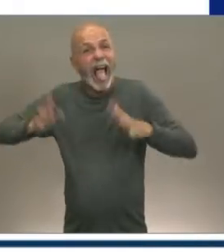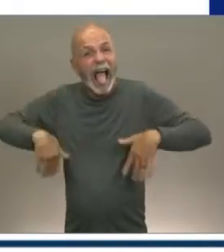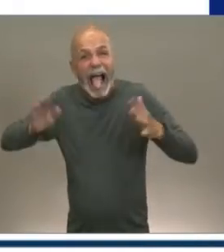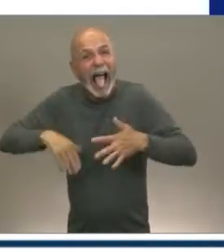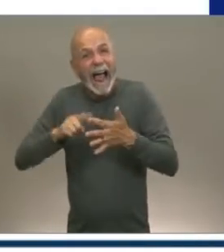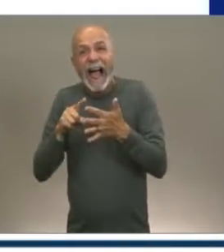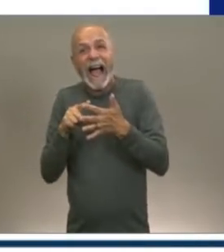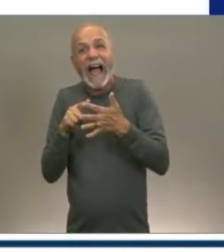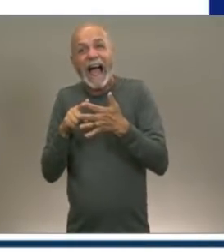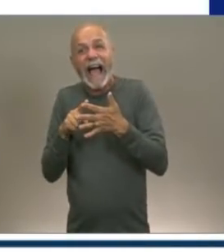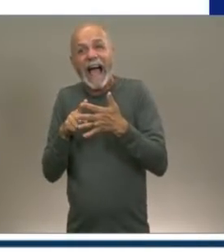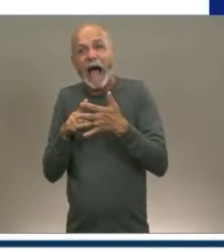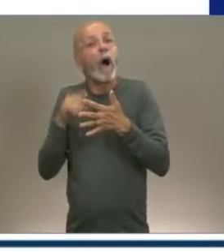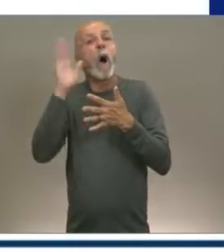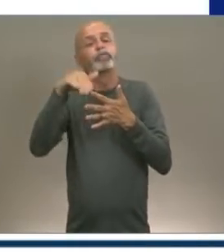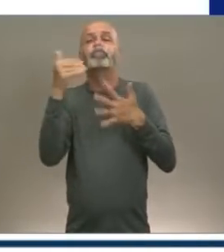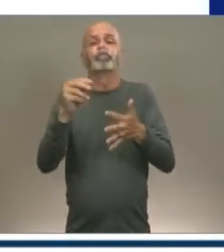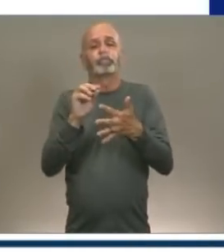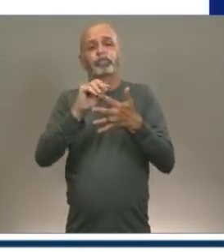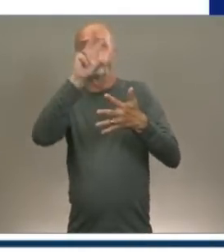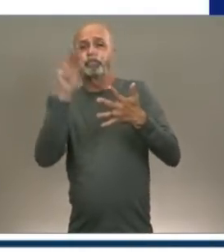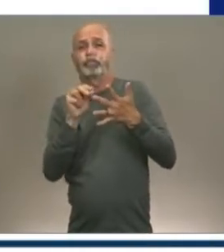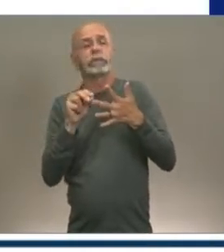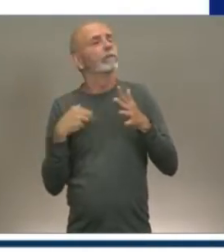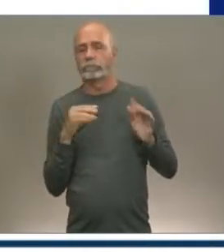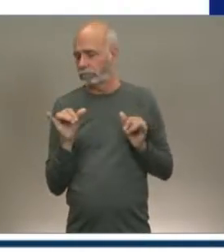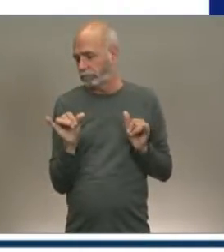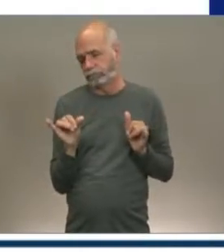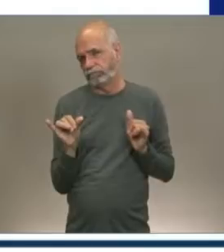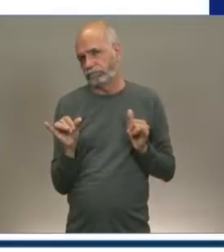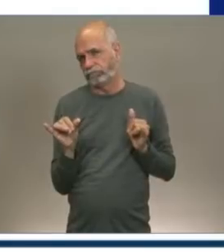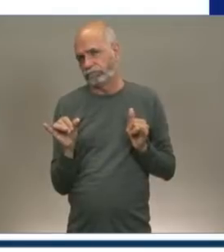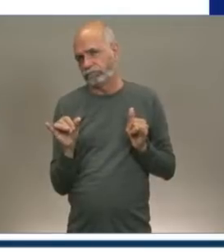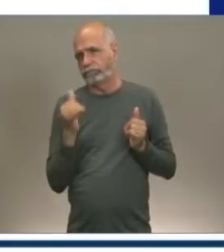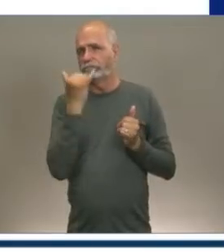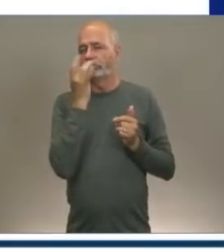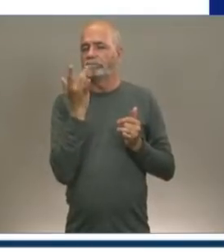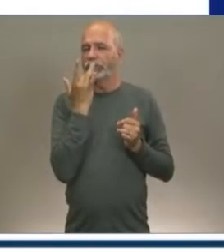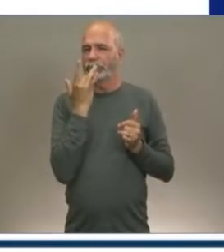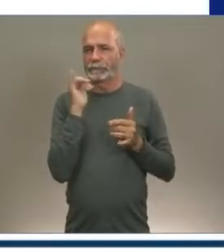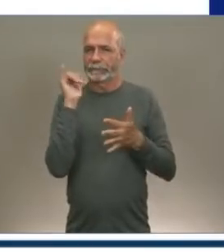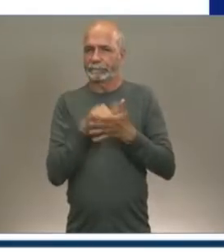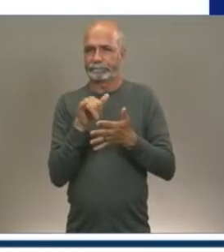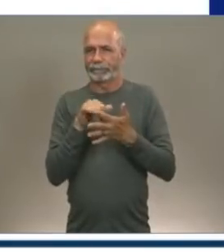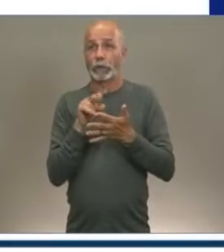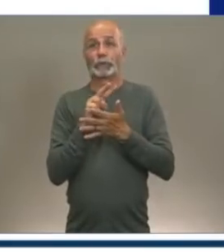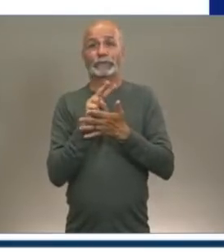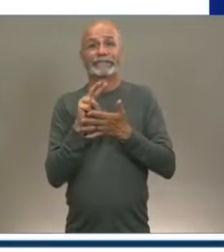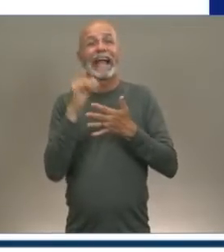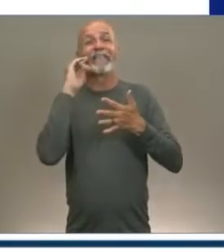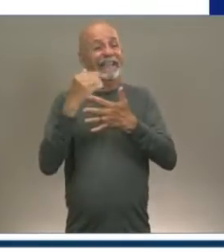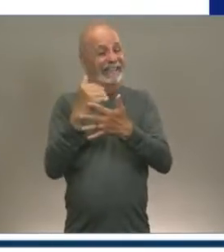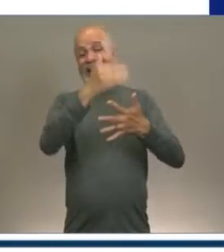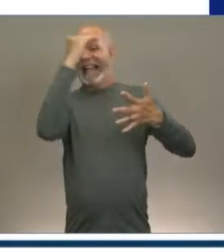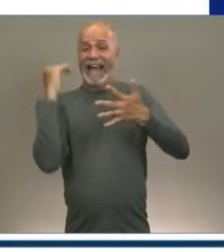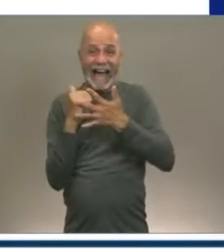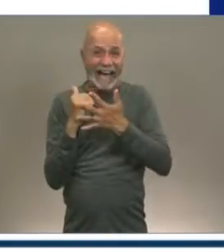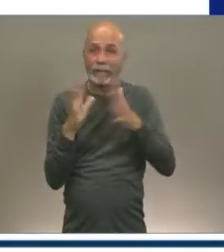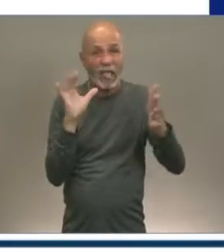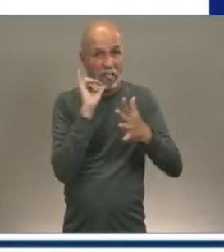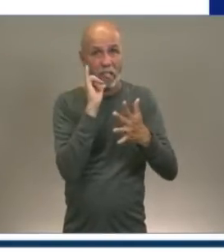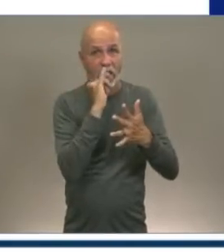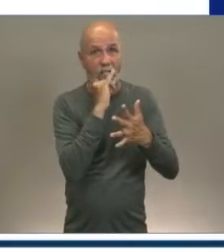something happens, you won't know the full impact of easing restrictions for a couple of weeks. So I'm very confident in our